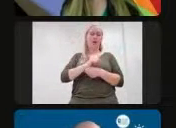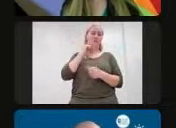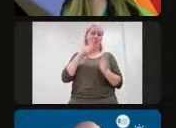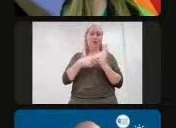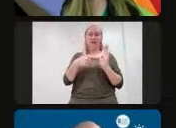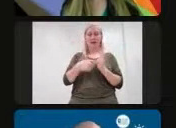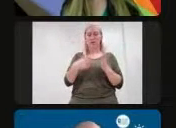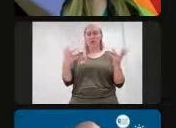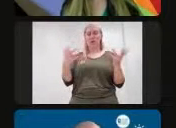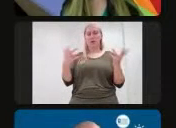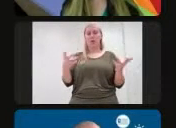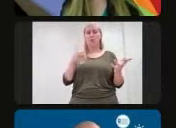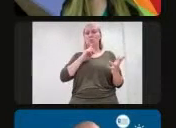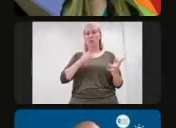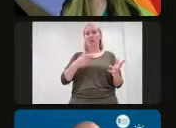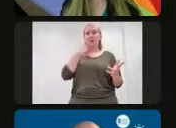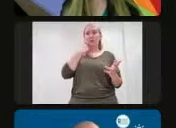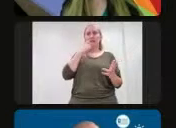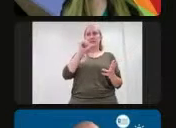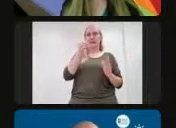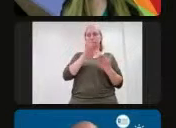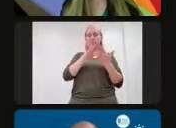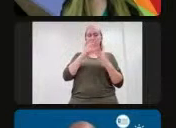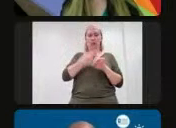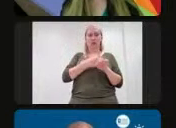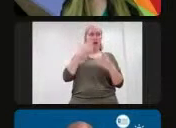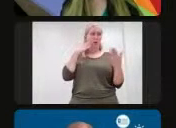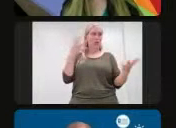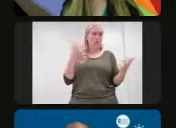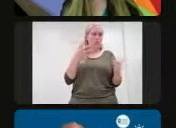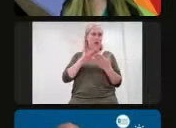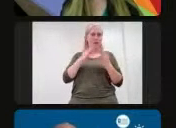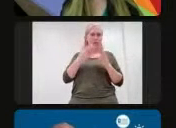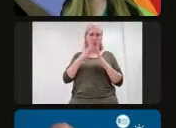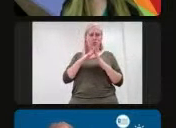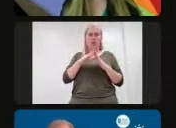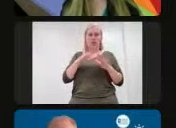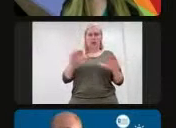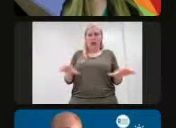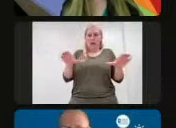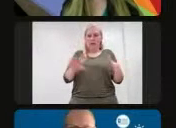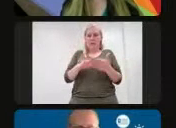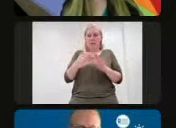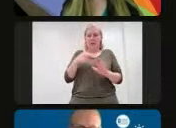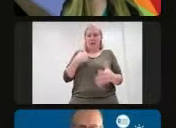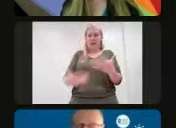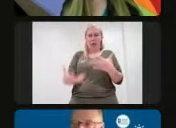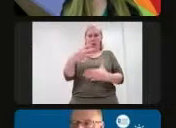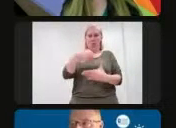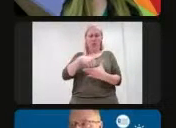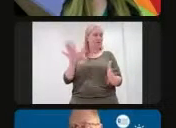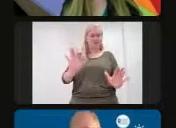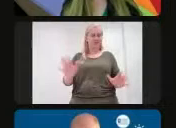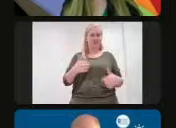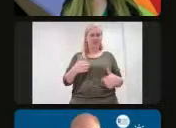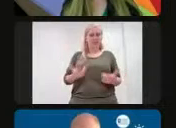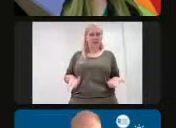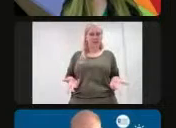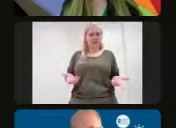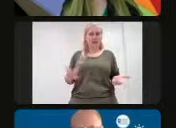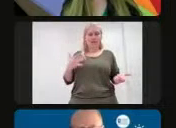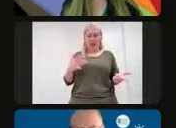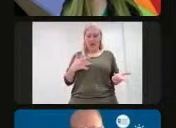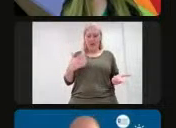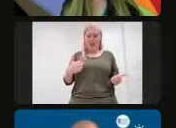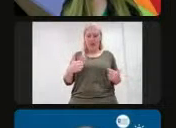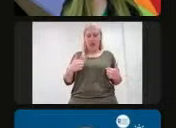real. I mean, last 10 months, I don't know what committee has, first of all, any active committee that I've been included. So if I feel that way, then imagine